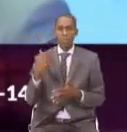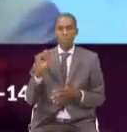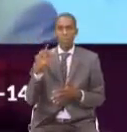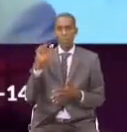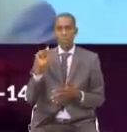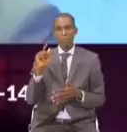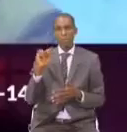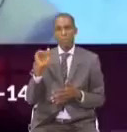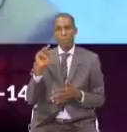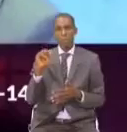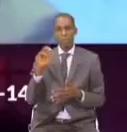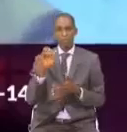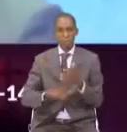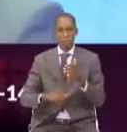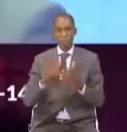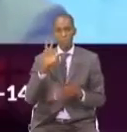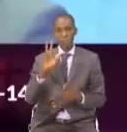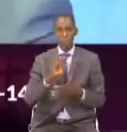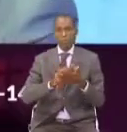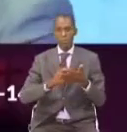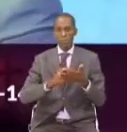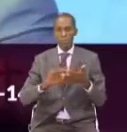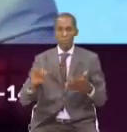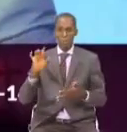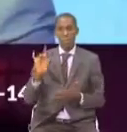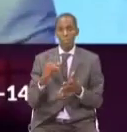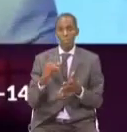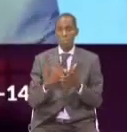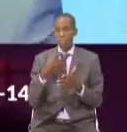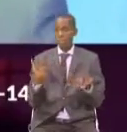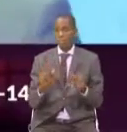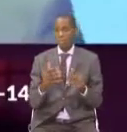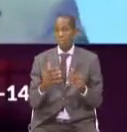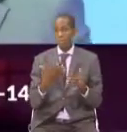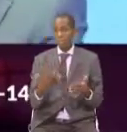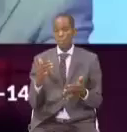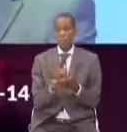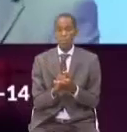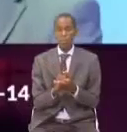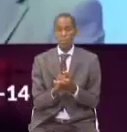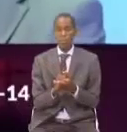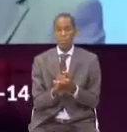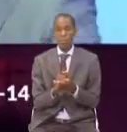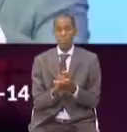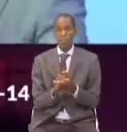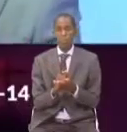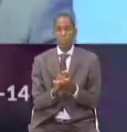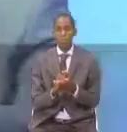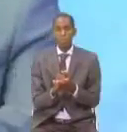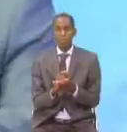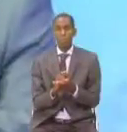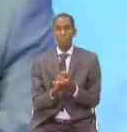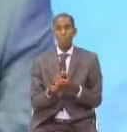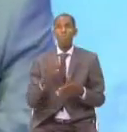and the scripture. For seeing that God would justify the heathen through faith.